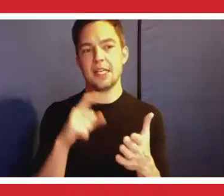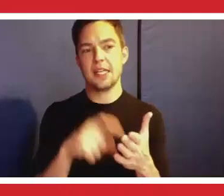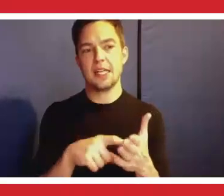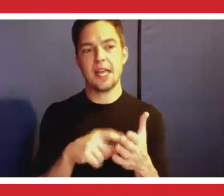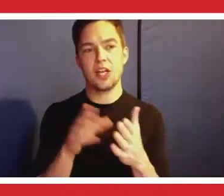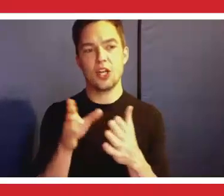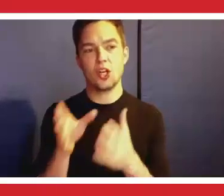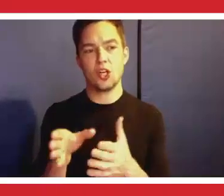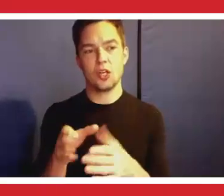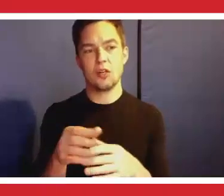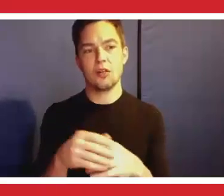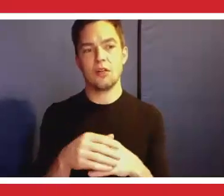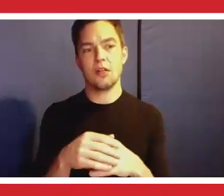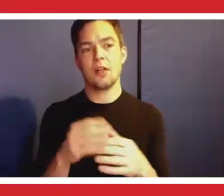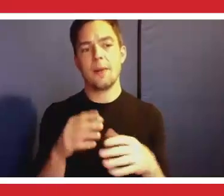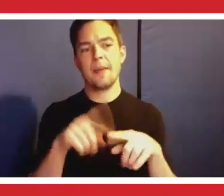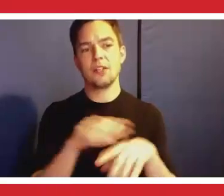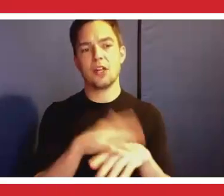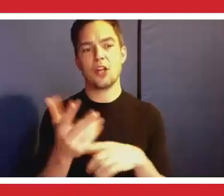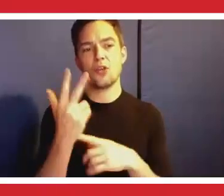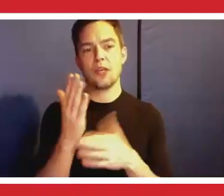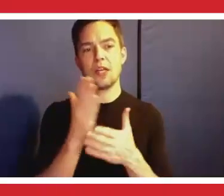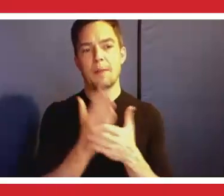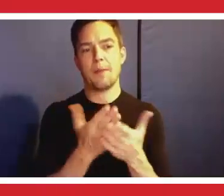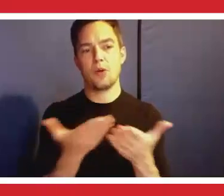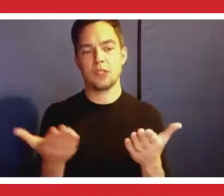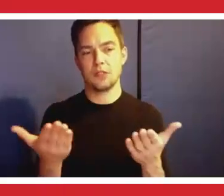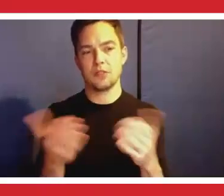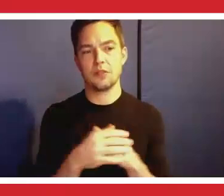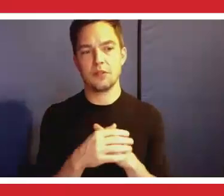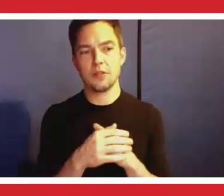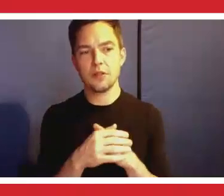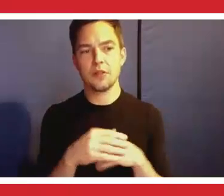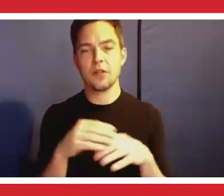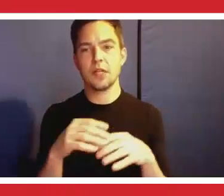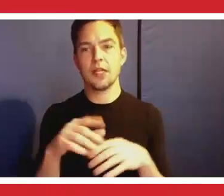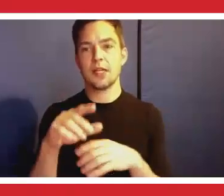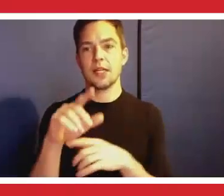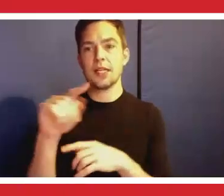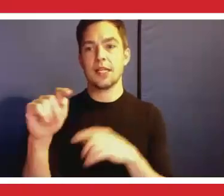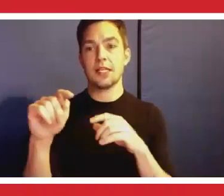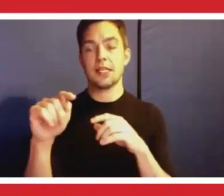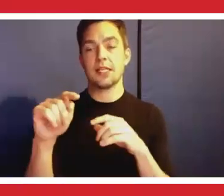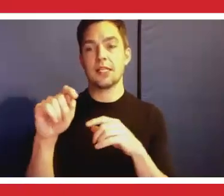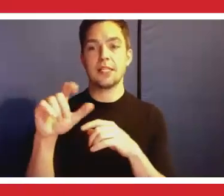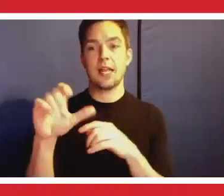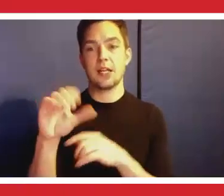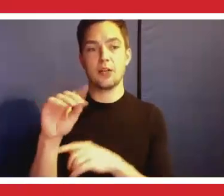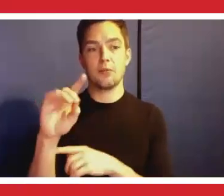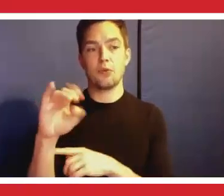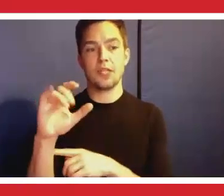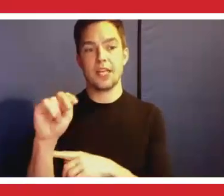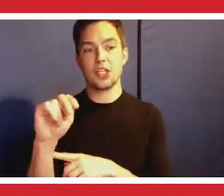3 subcomponents: online service index, telecommunication infrastructure index, and human capital